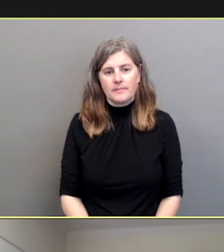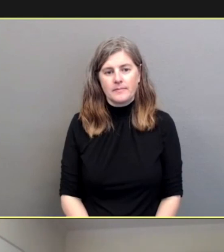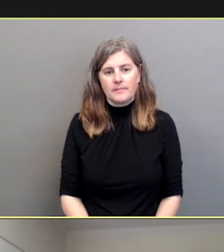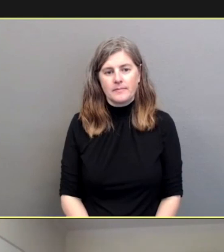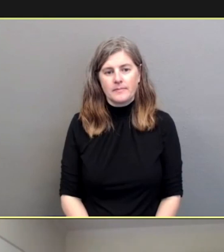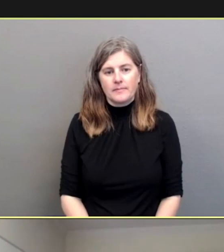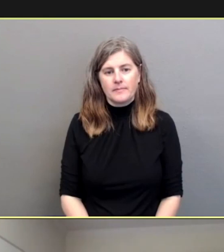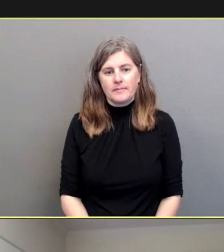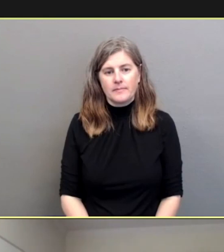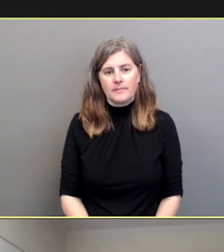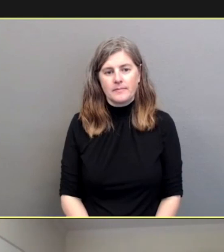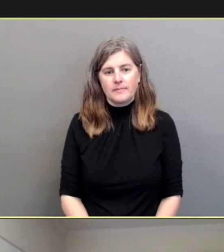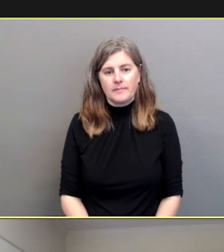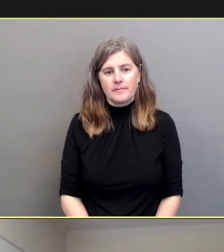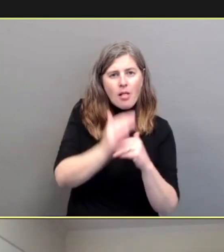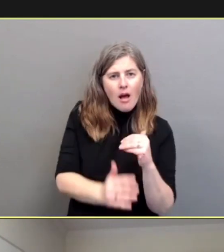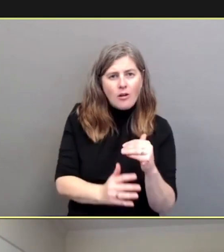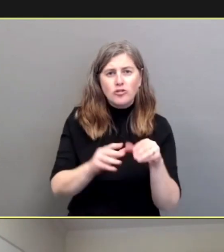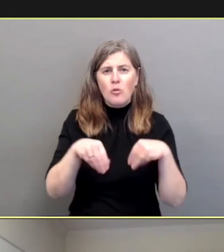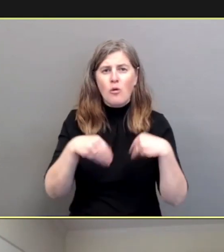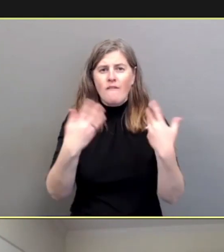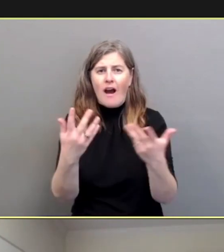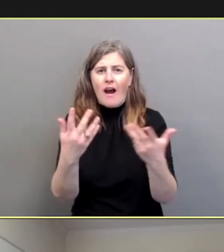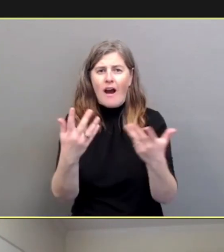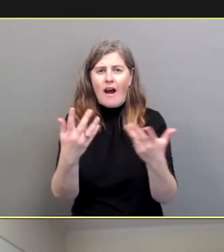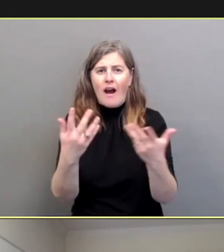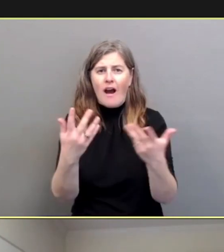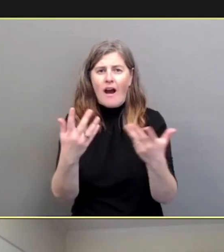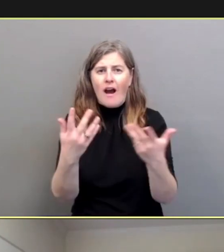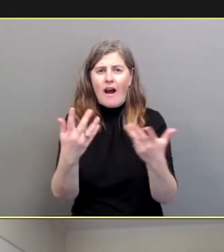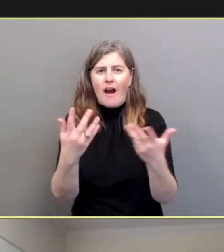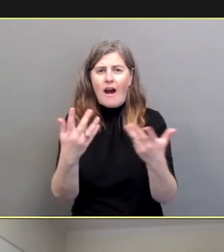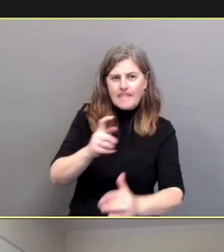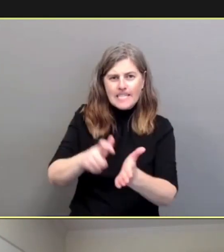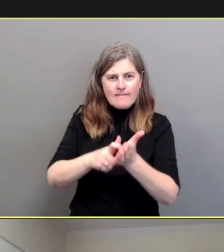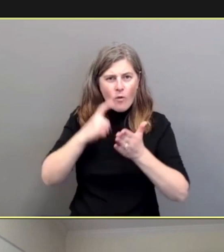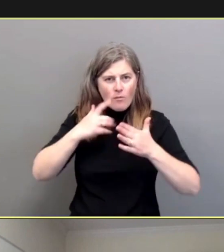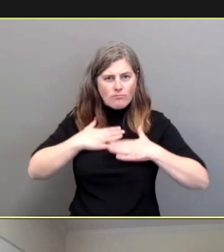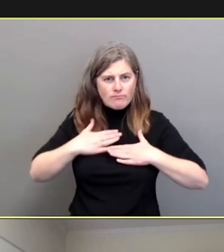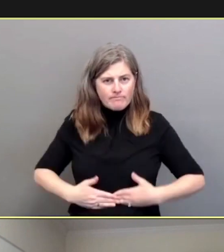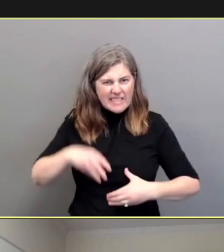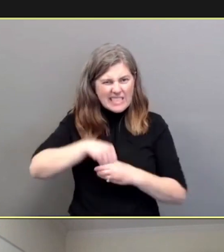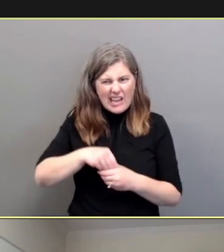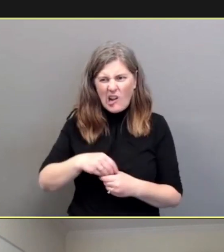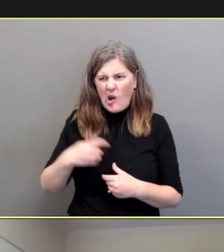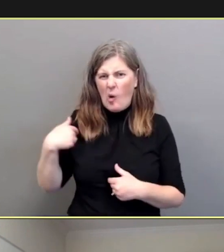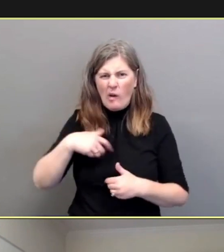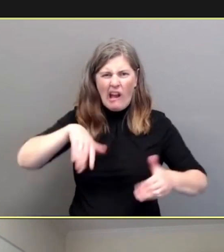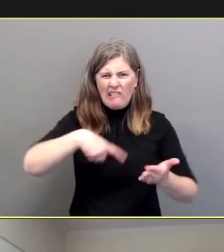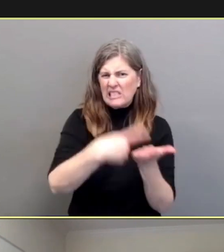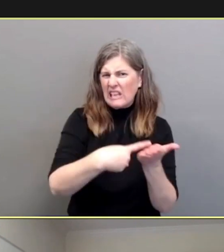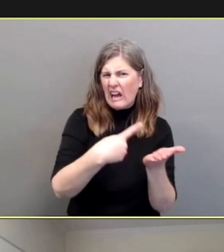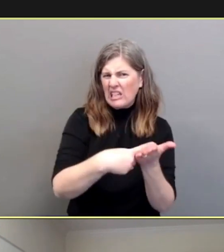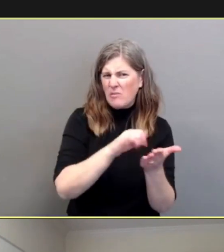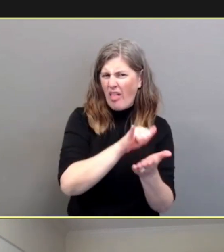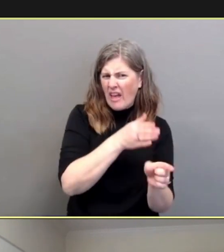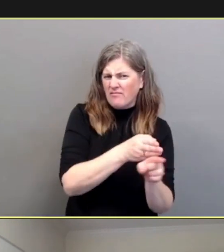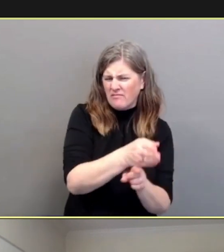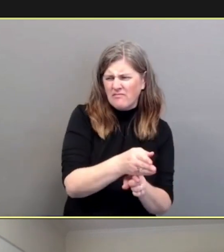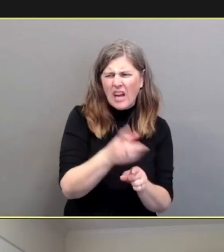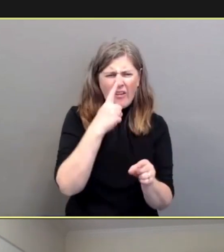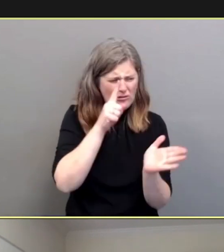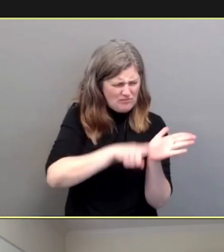to provide needed oxygen to organs. We have not had a discussion about that in some time, so I will check